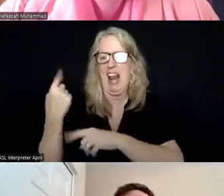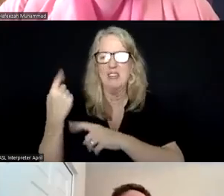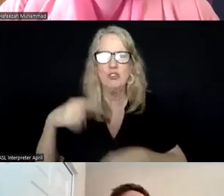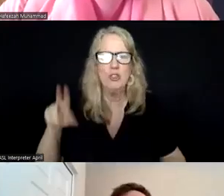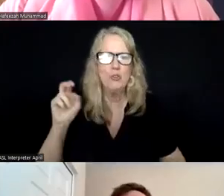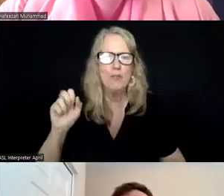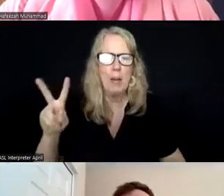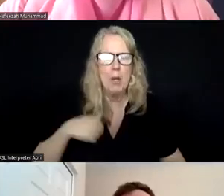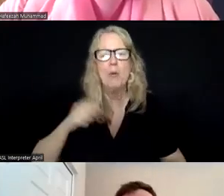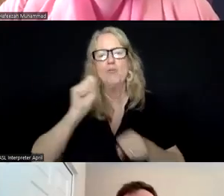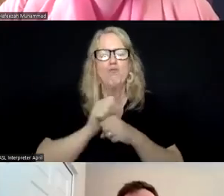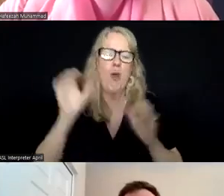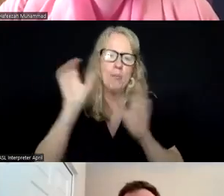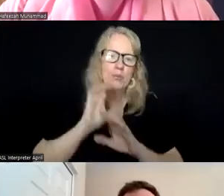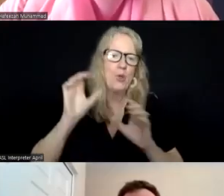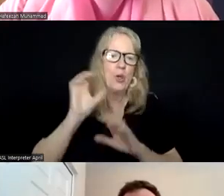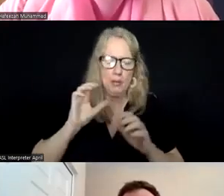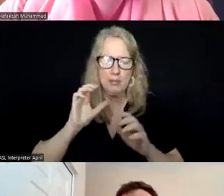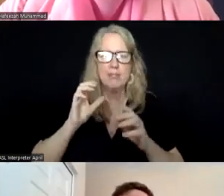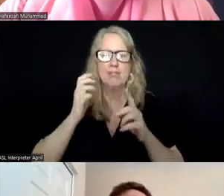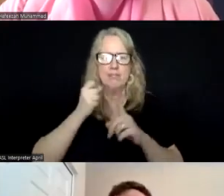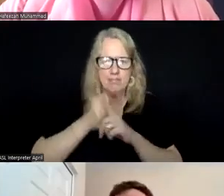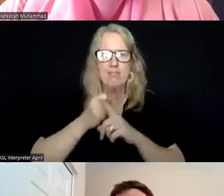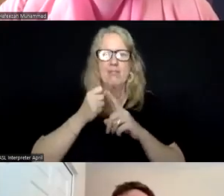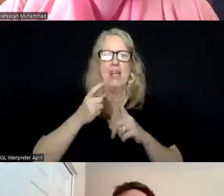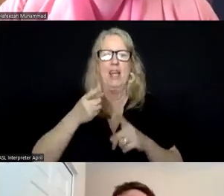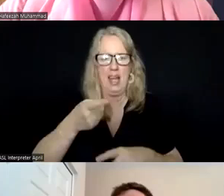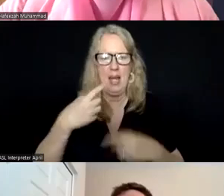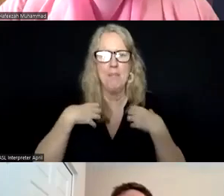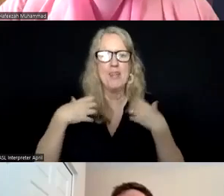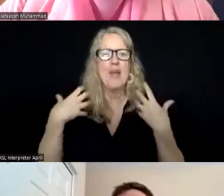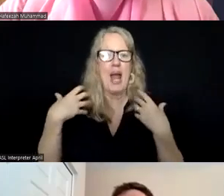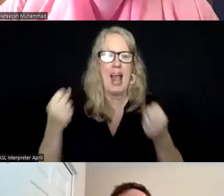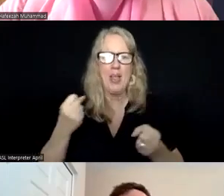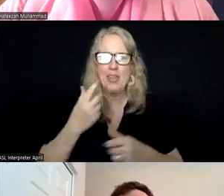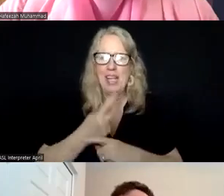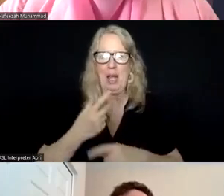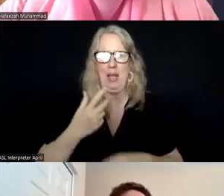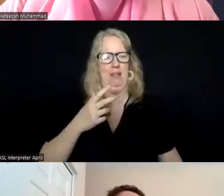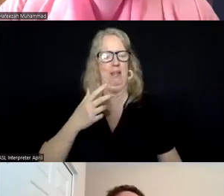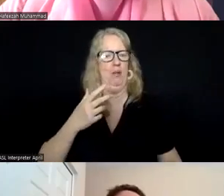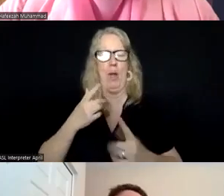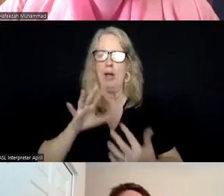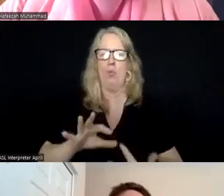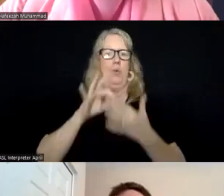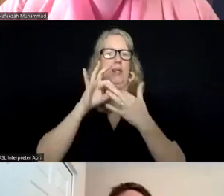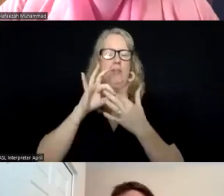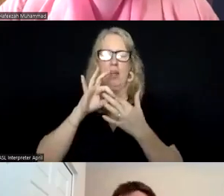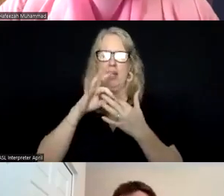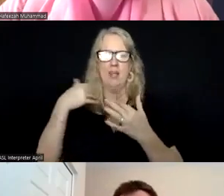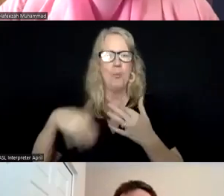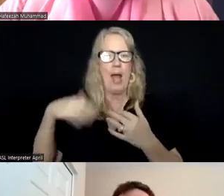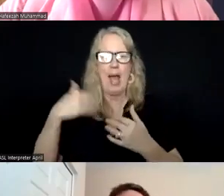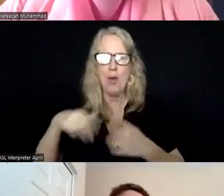As I'm job searching, I stumble on Backpack Healthcare, and it's one of a kind because it offers this